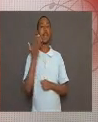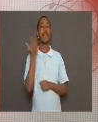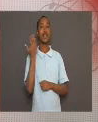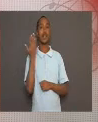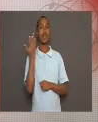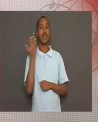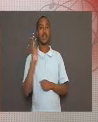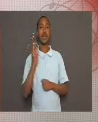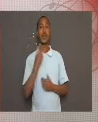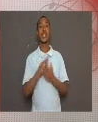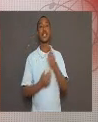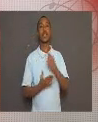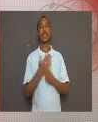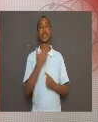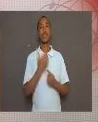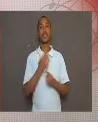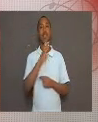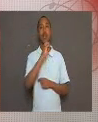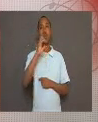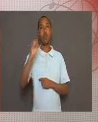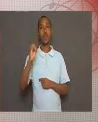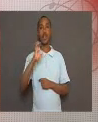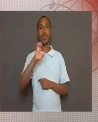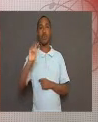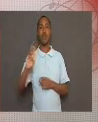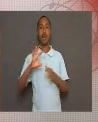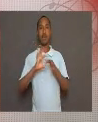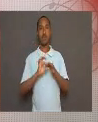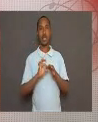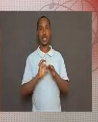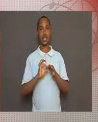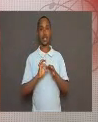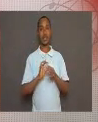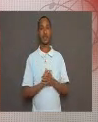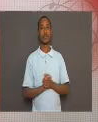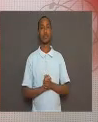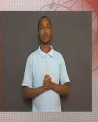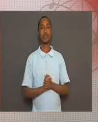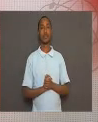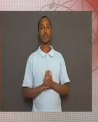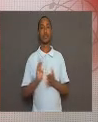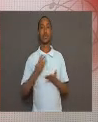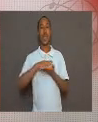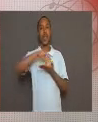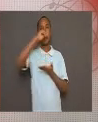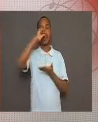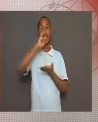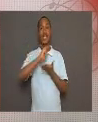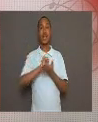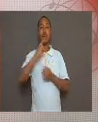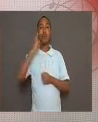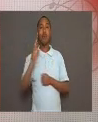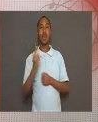Previously, we discussed coordinate covalent bonds. We learned that